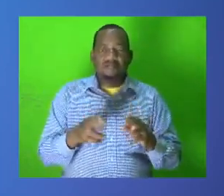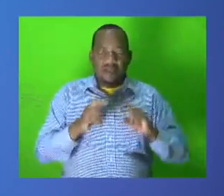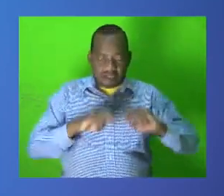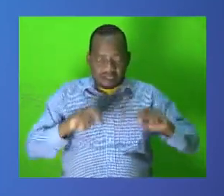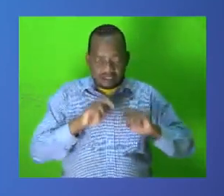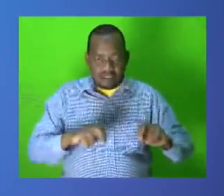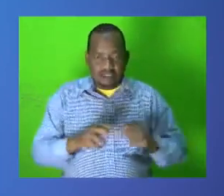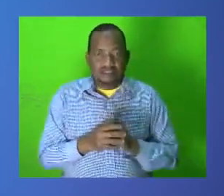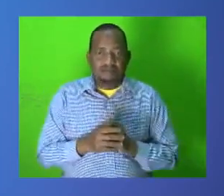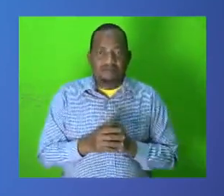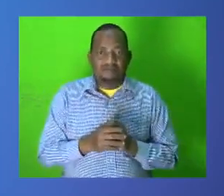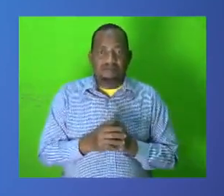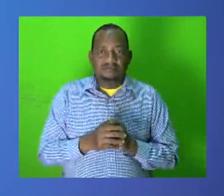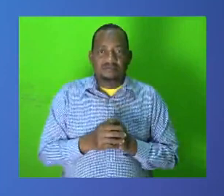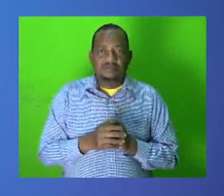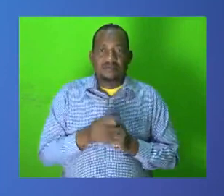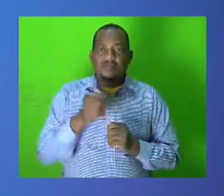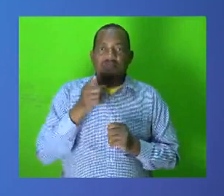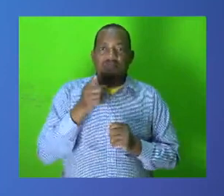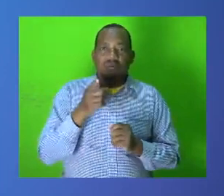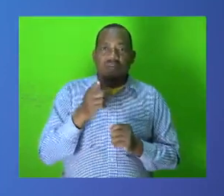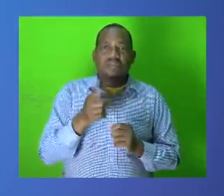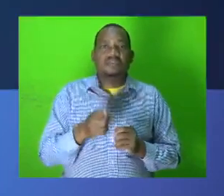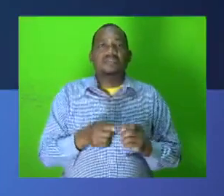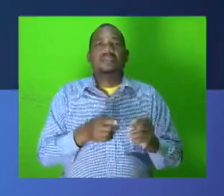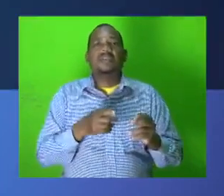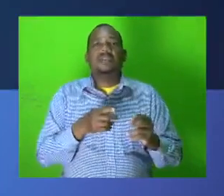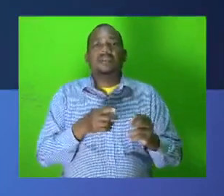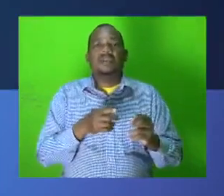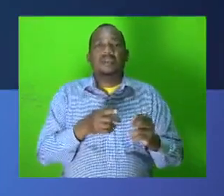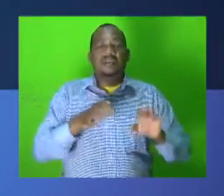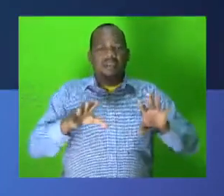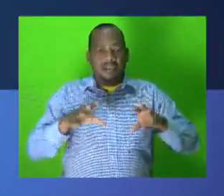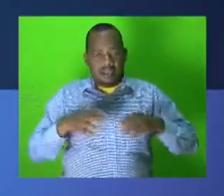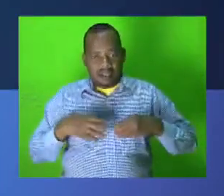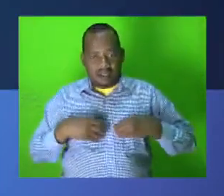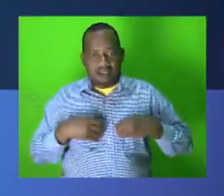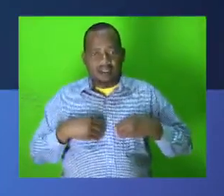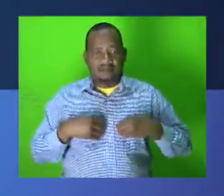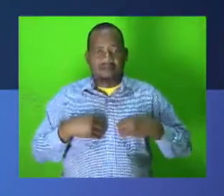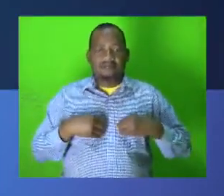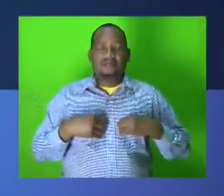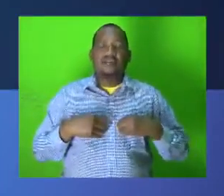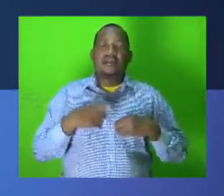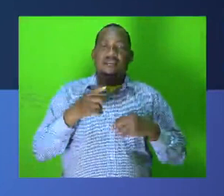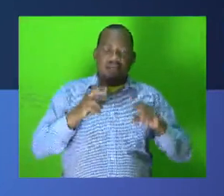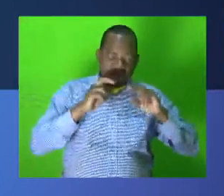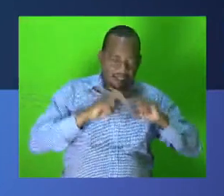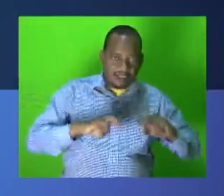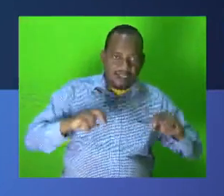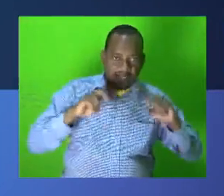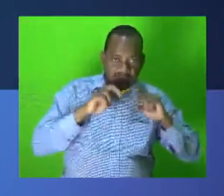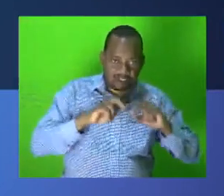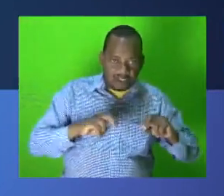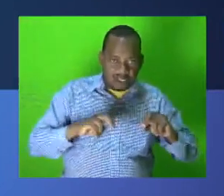data collection or data gathering, my dear student. So there are 7 main